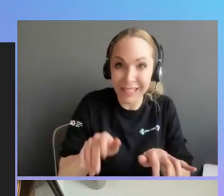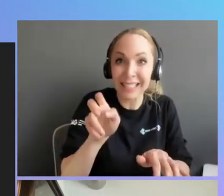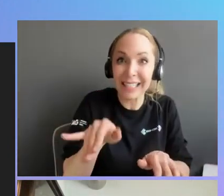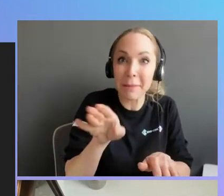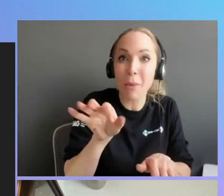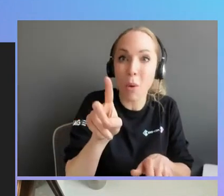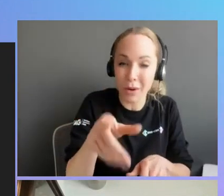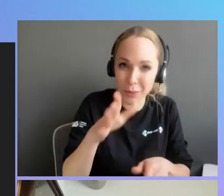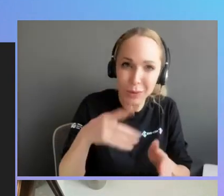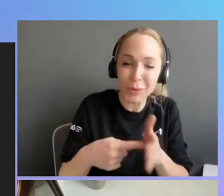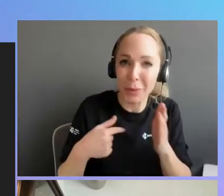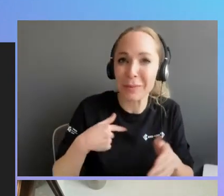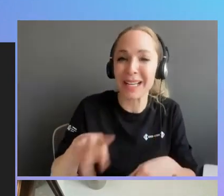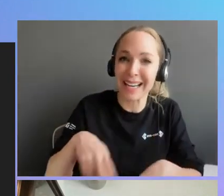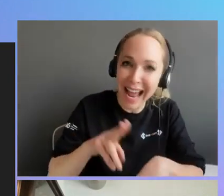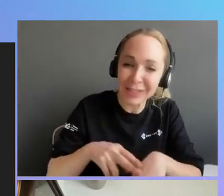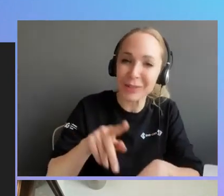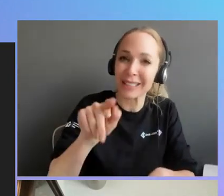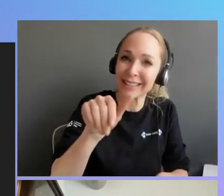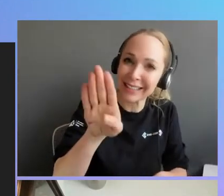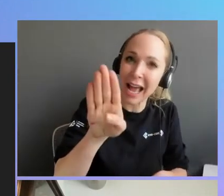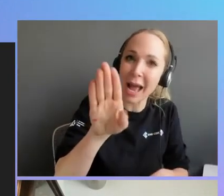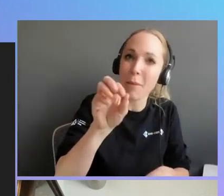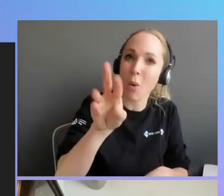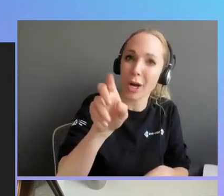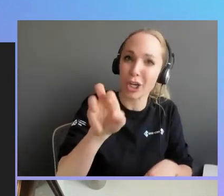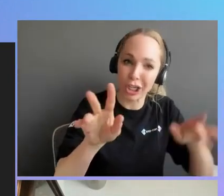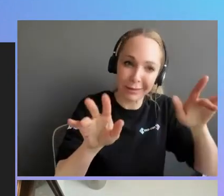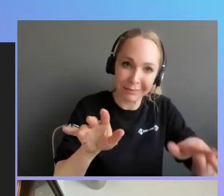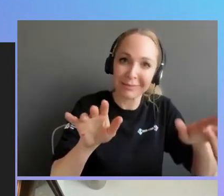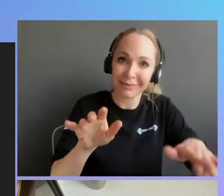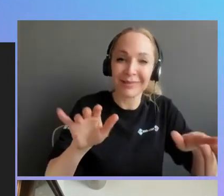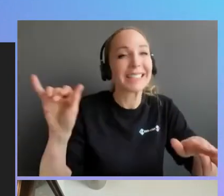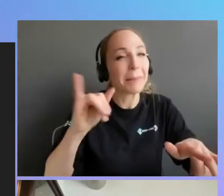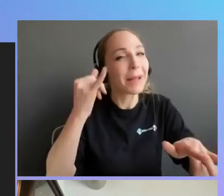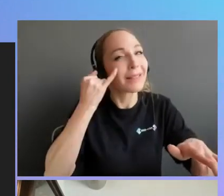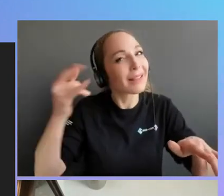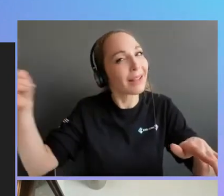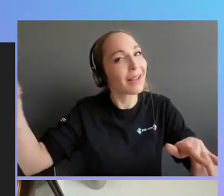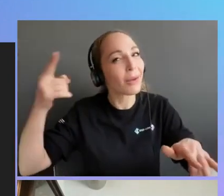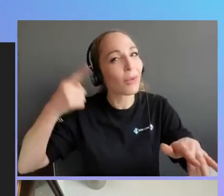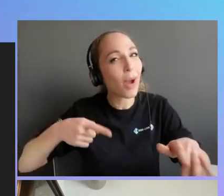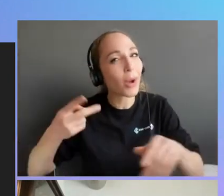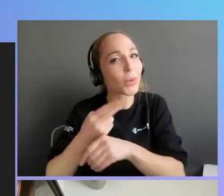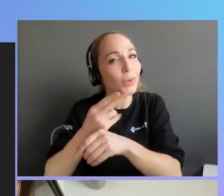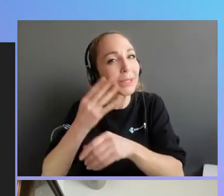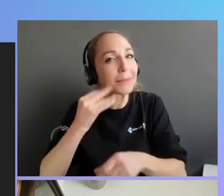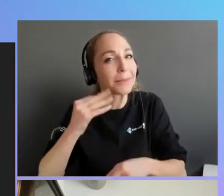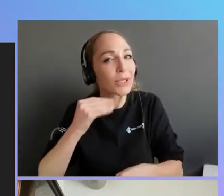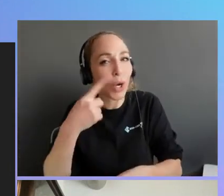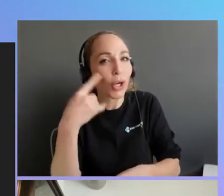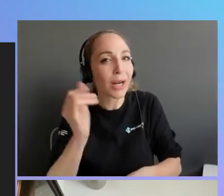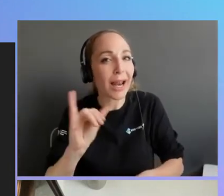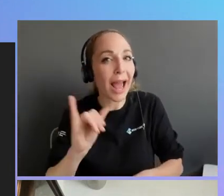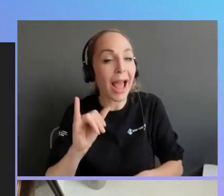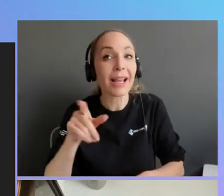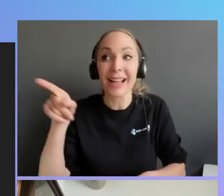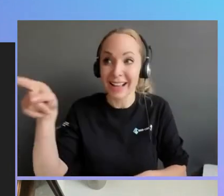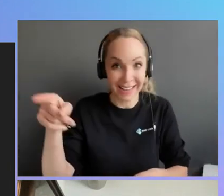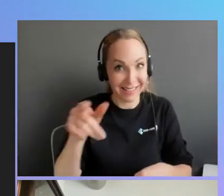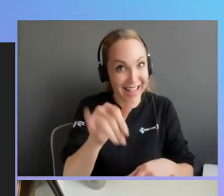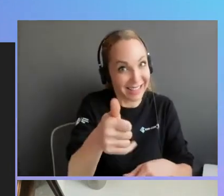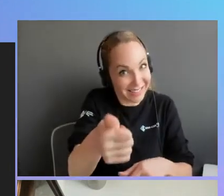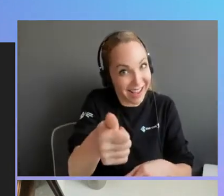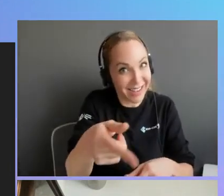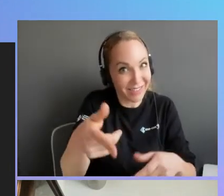order of my page. It really gives me a great idea of what my keyboard user's experience will be. But while it's actually tabbing through the page, it's going to look for so many different things. So I'll